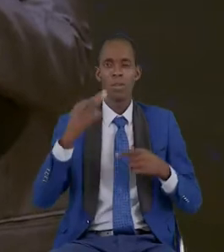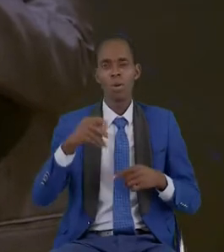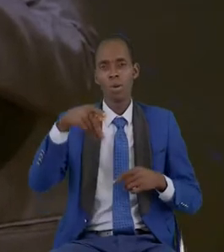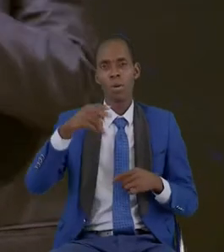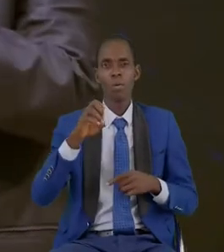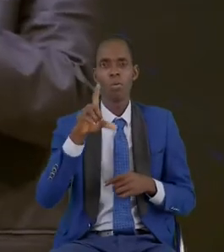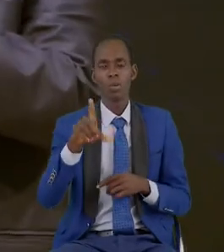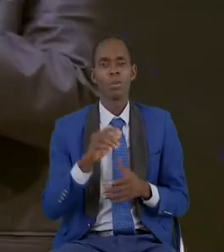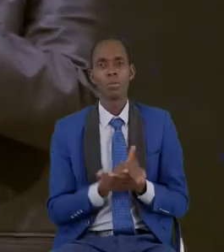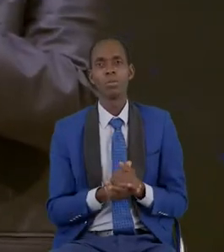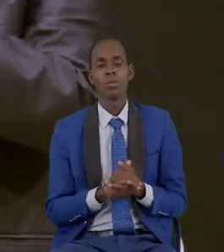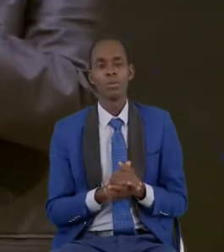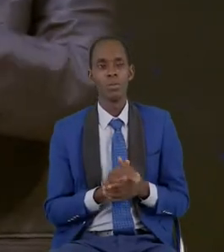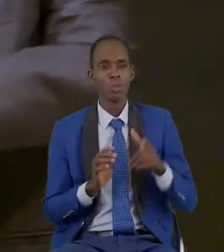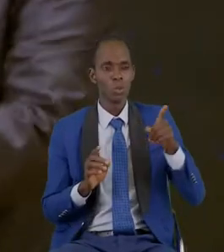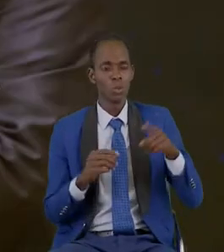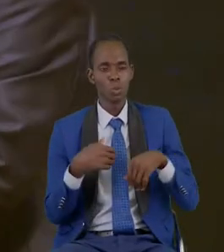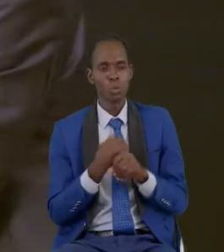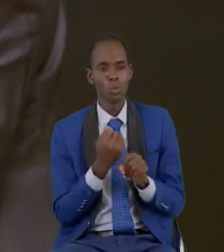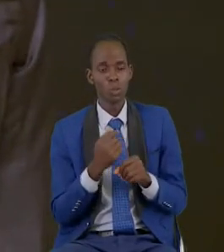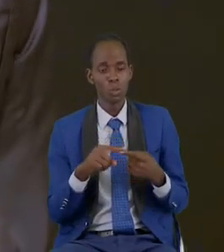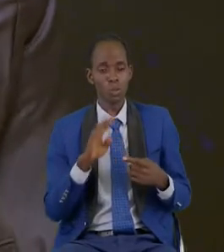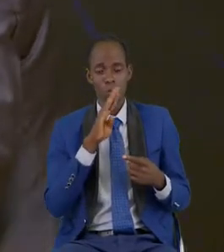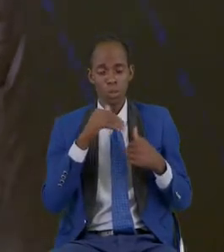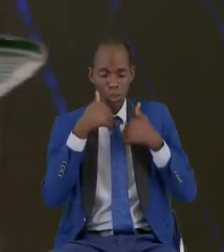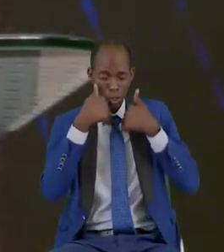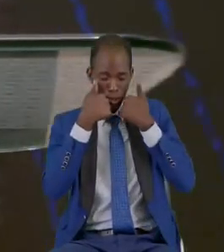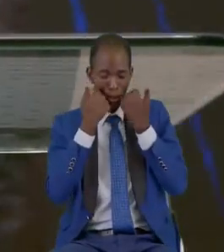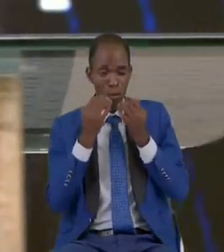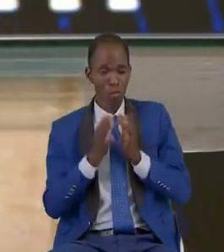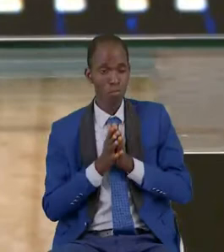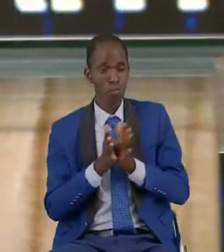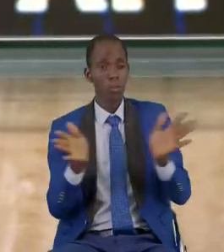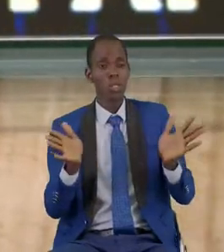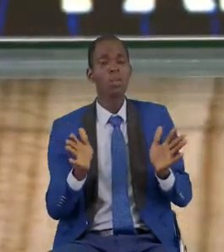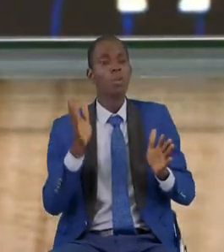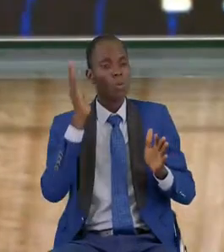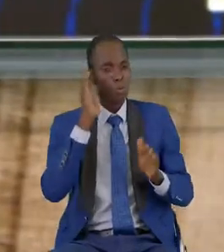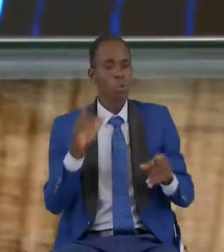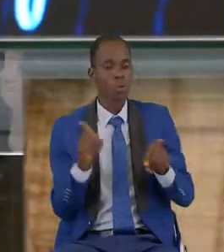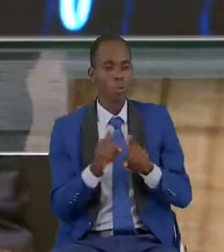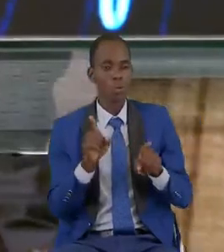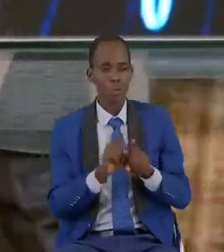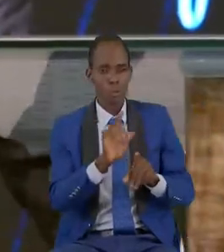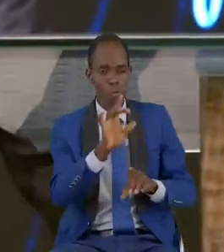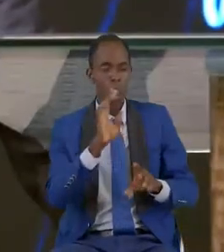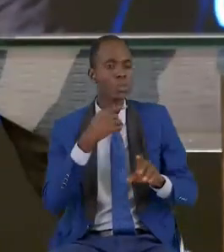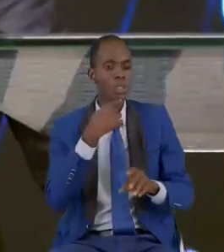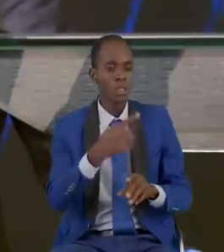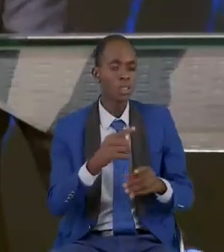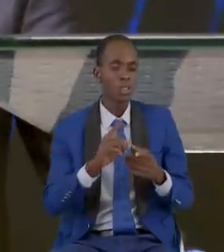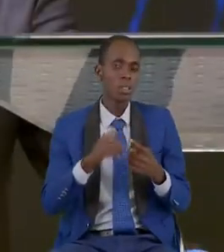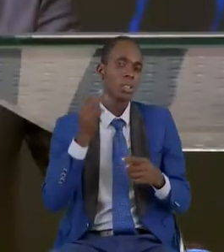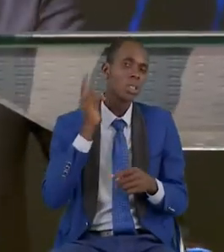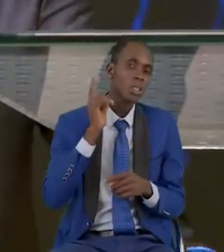to shame publicly. Then you could have dug into the history of Paul, and you could have brought